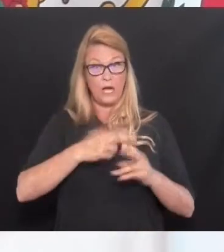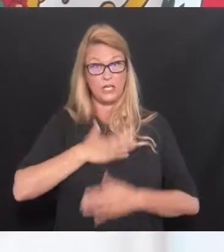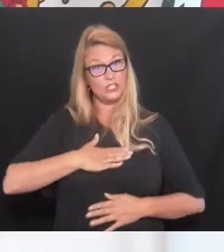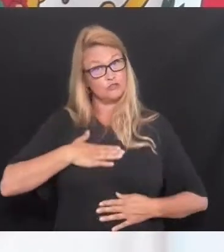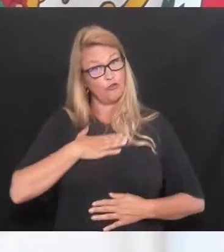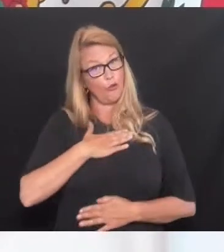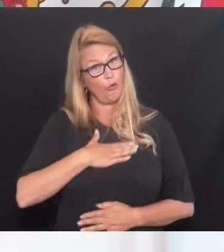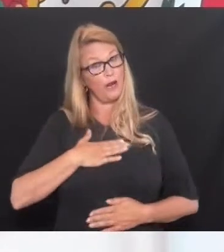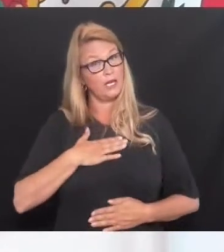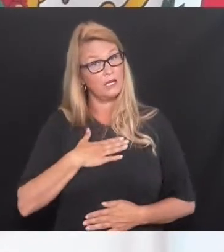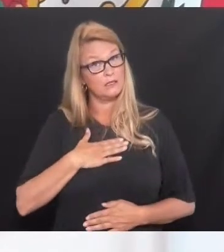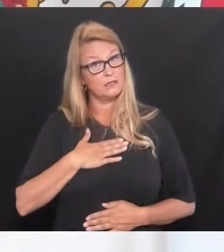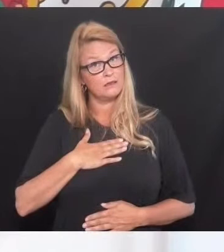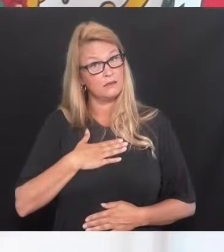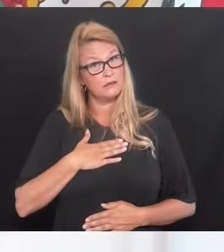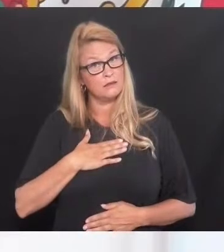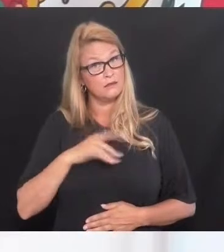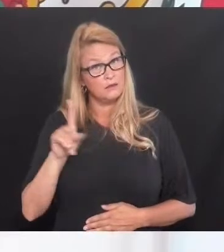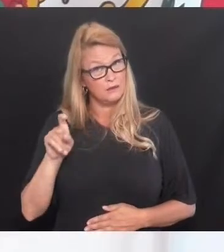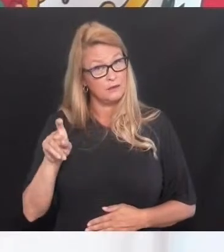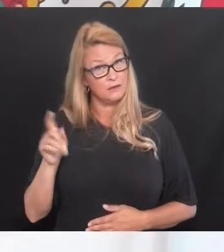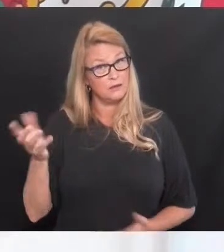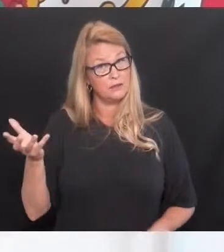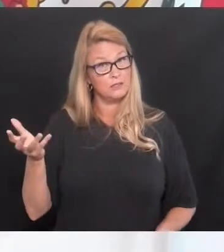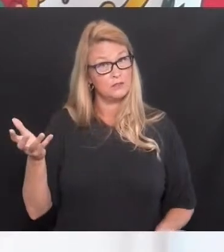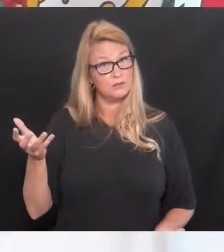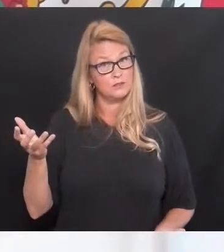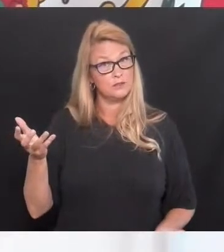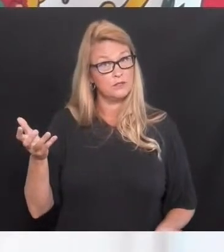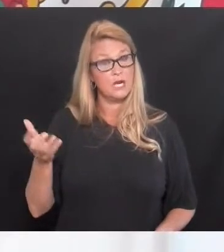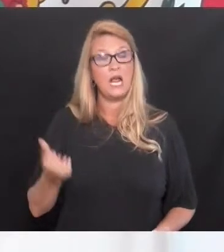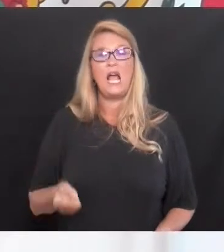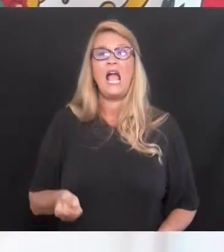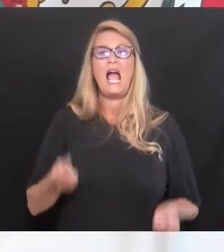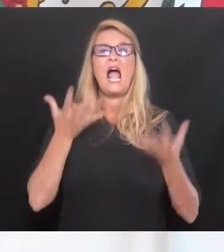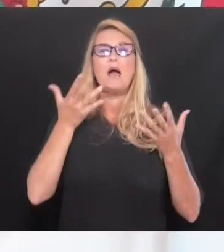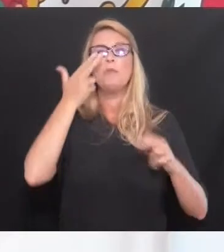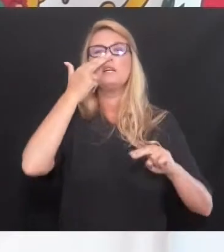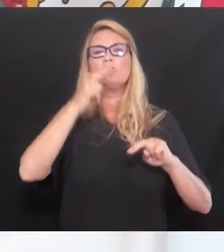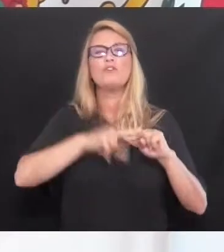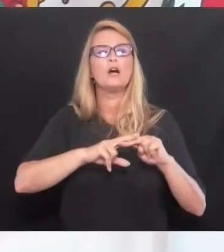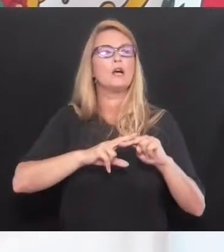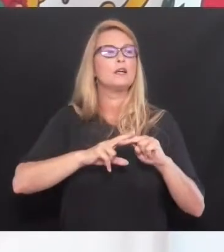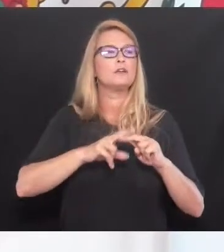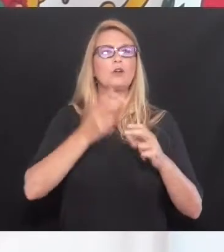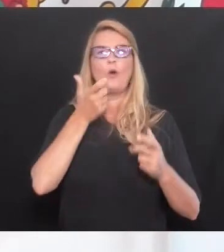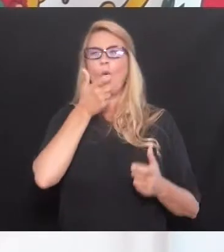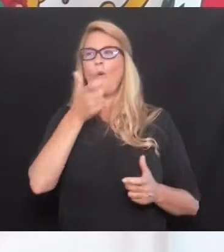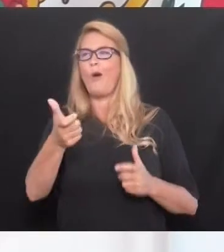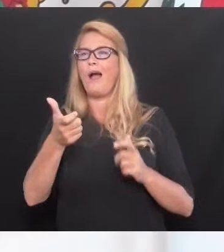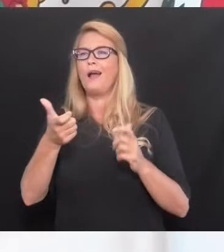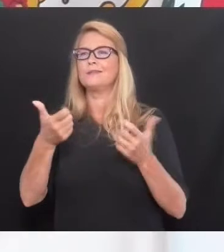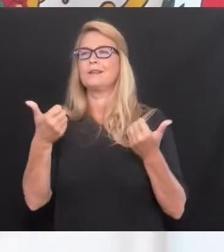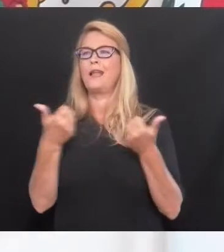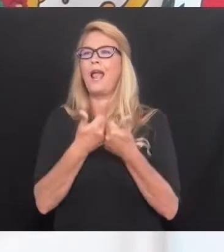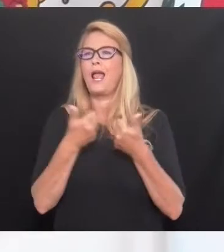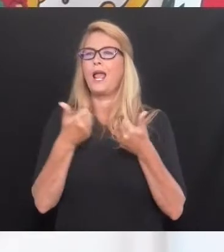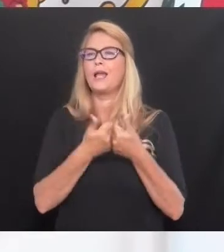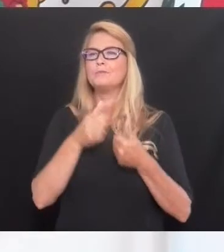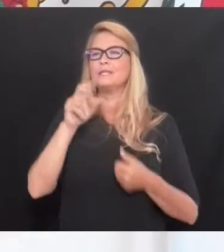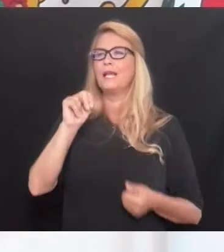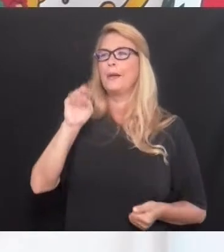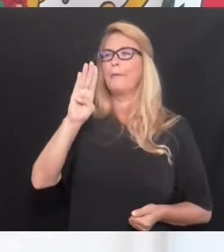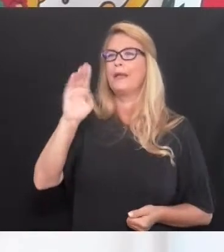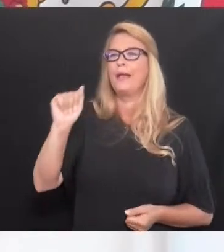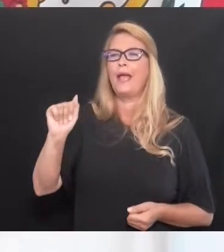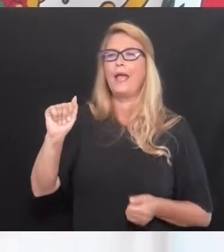how much has it been? How much fun's it been? How much fun has it been to watch a ball game on TV, an NBA